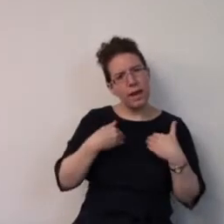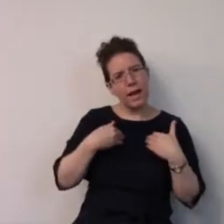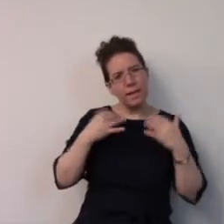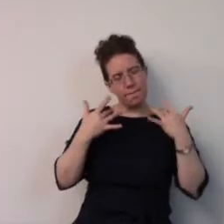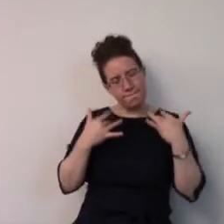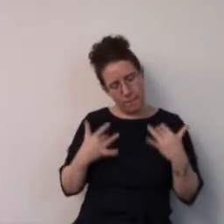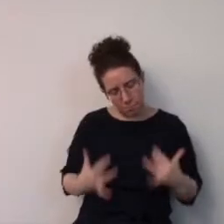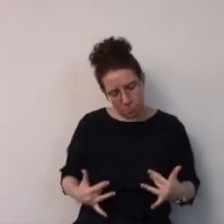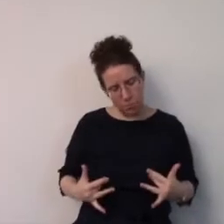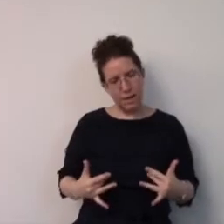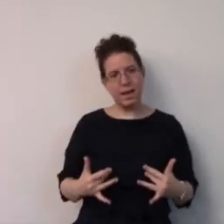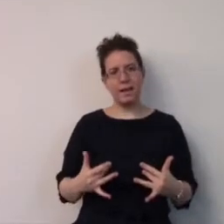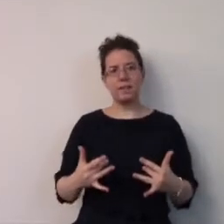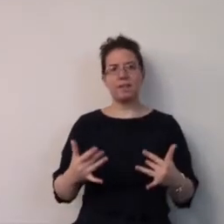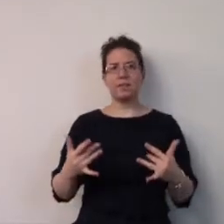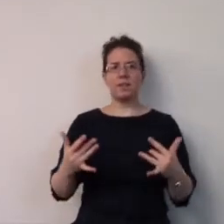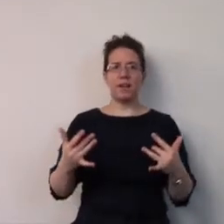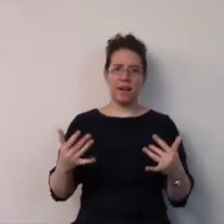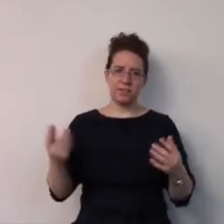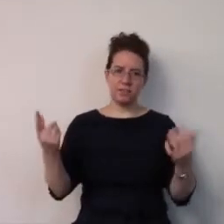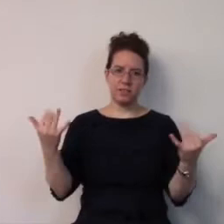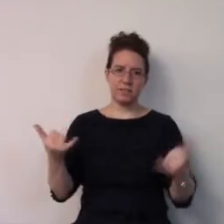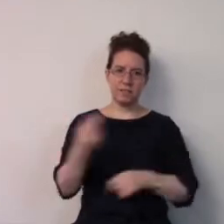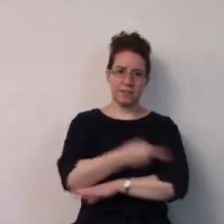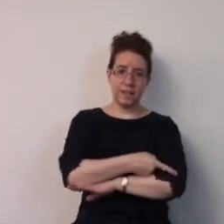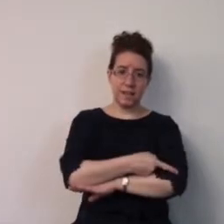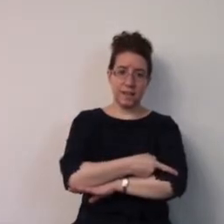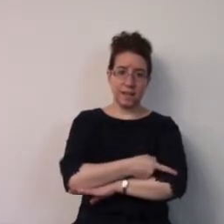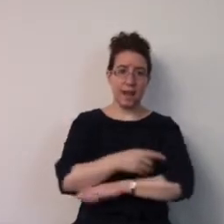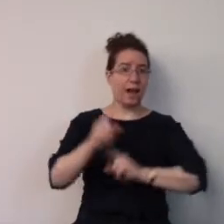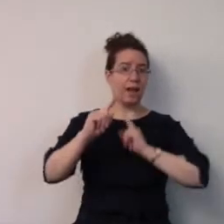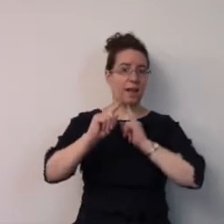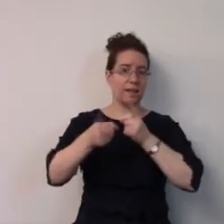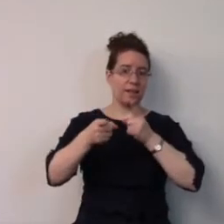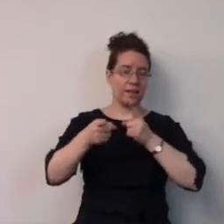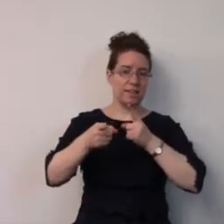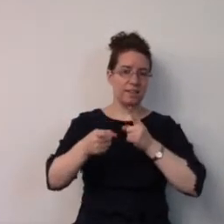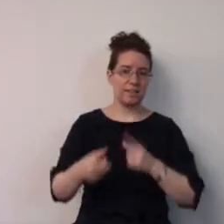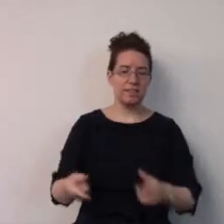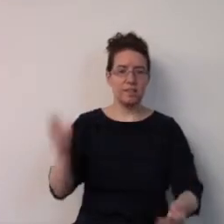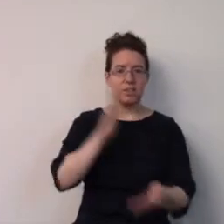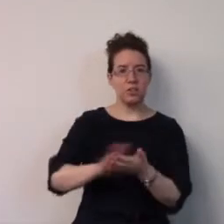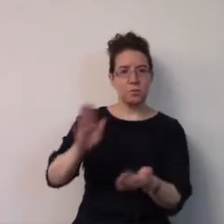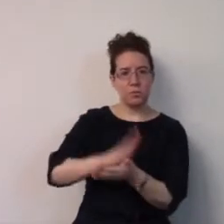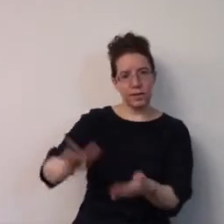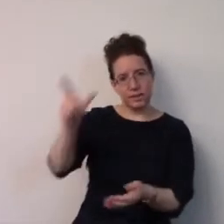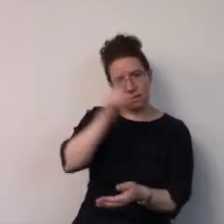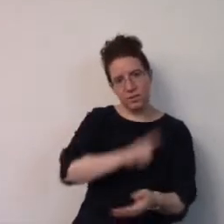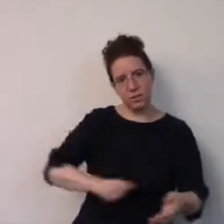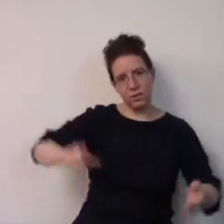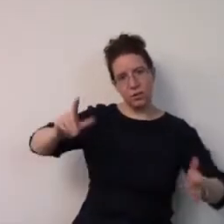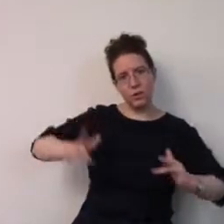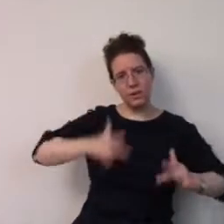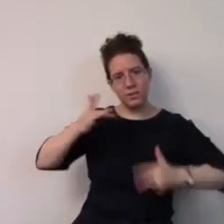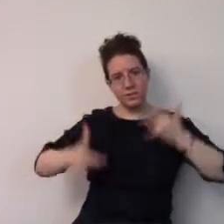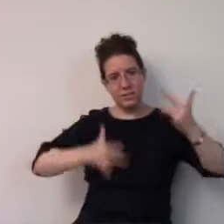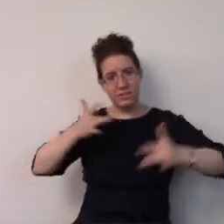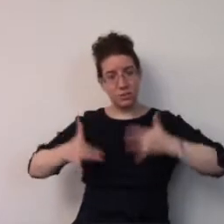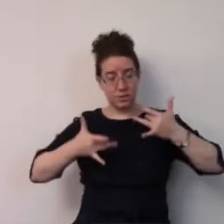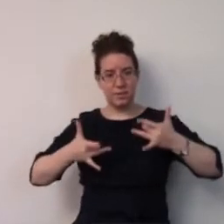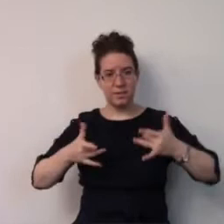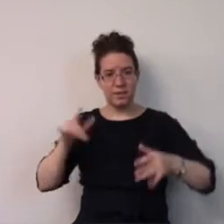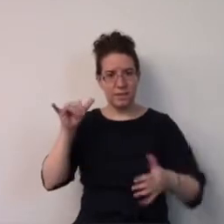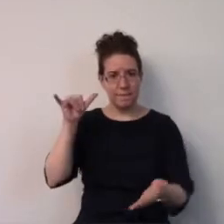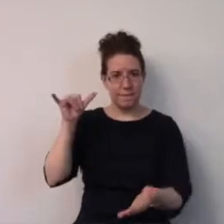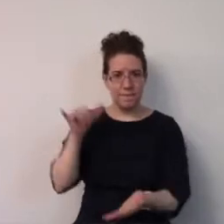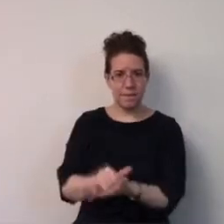word of God. Yes, yes. Hallelujah. And Amen. It will be like medicine to your spirit. Amen.